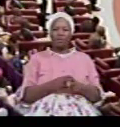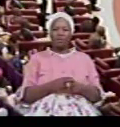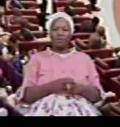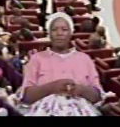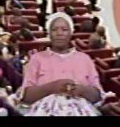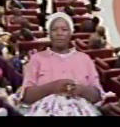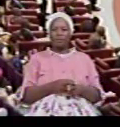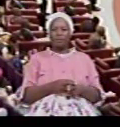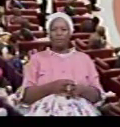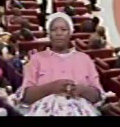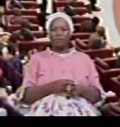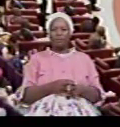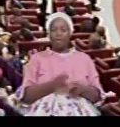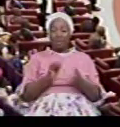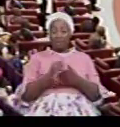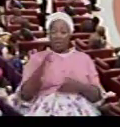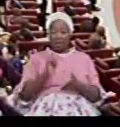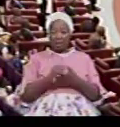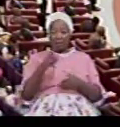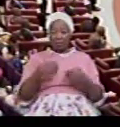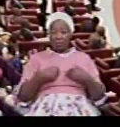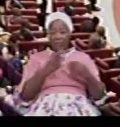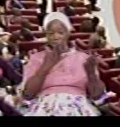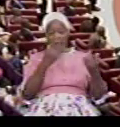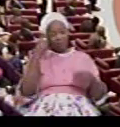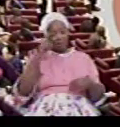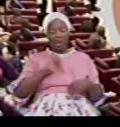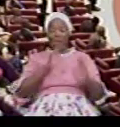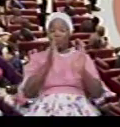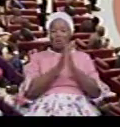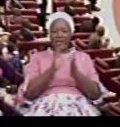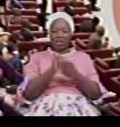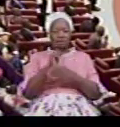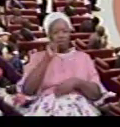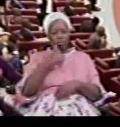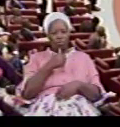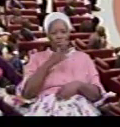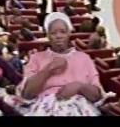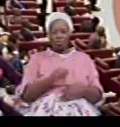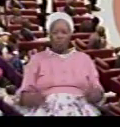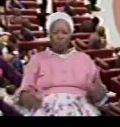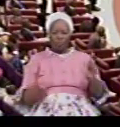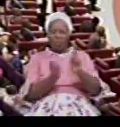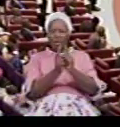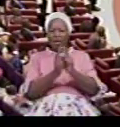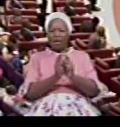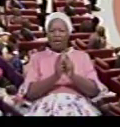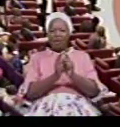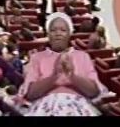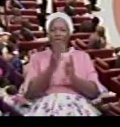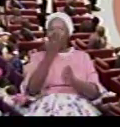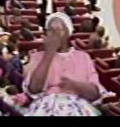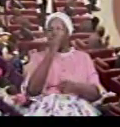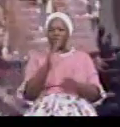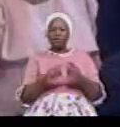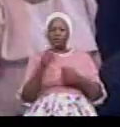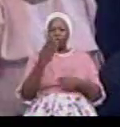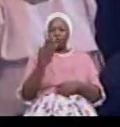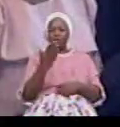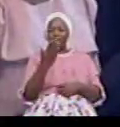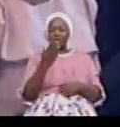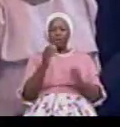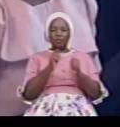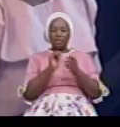That thing you've been waiting for, I pray tomorrow you'll meet face to face with that opportunity in Jesus' name.